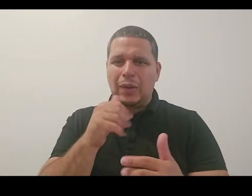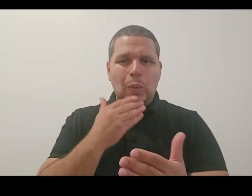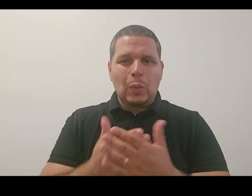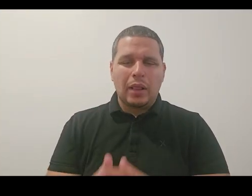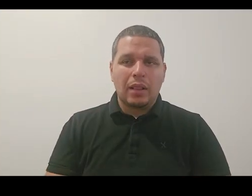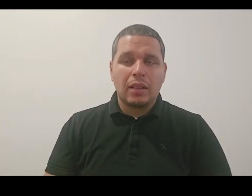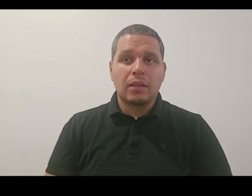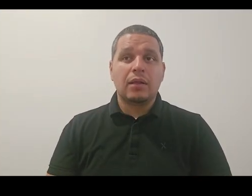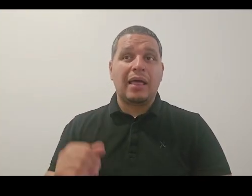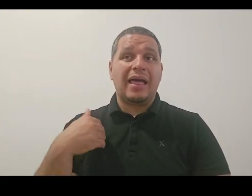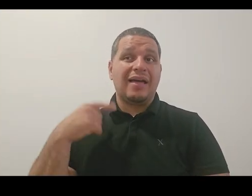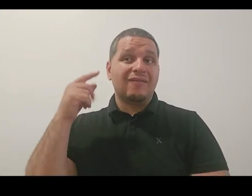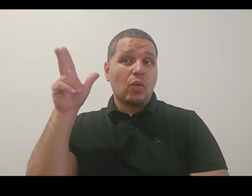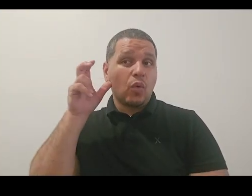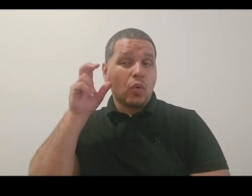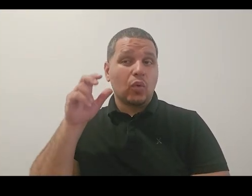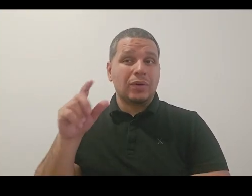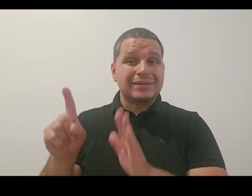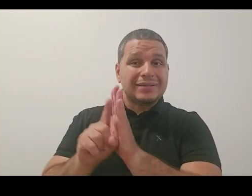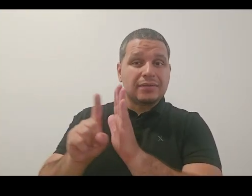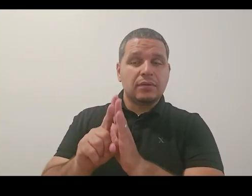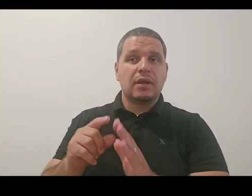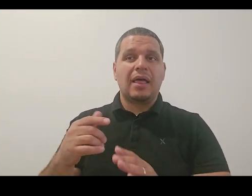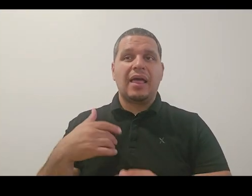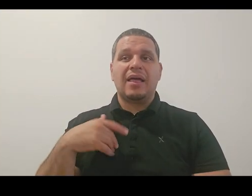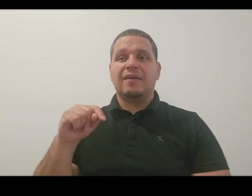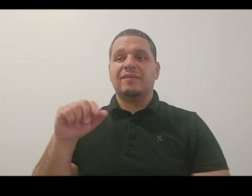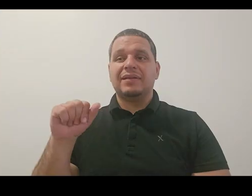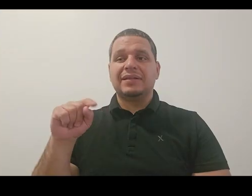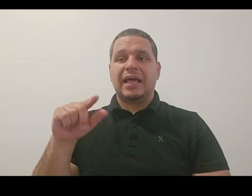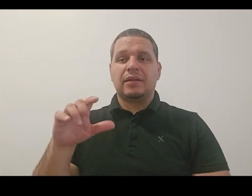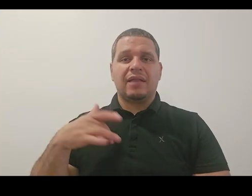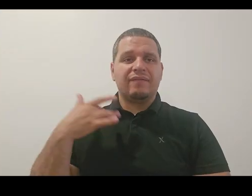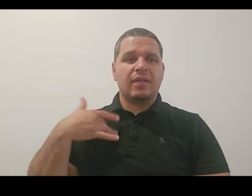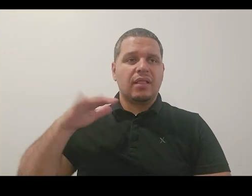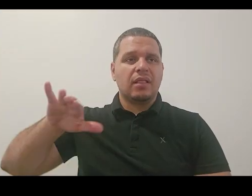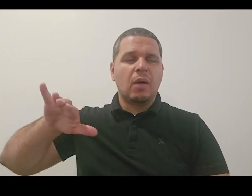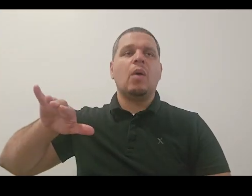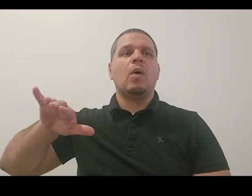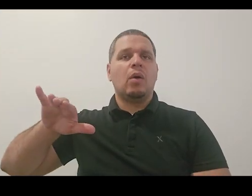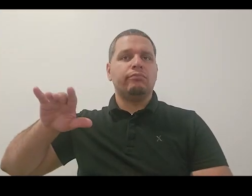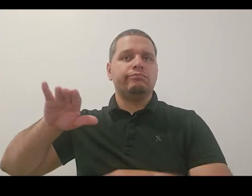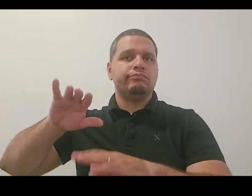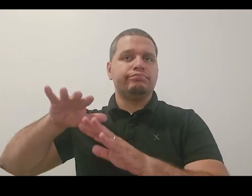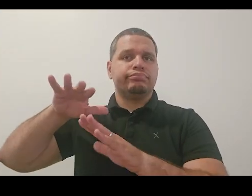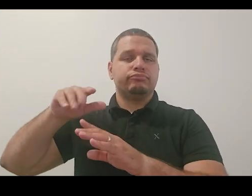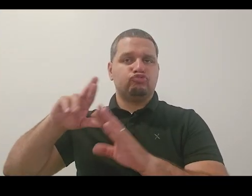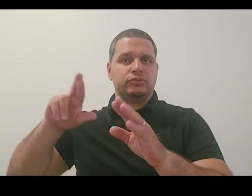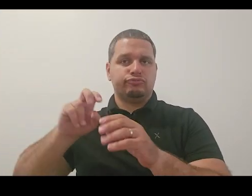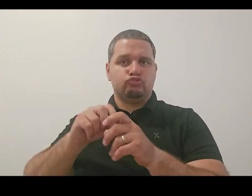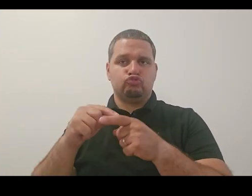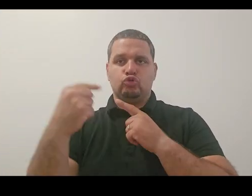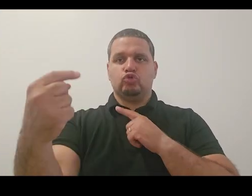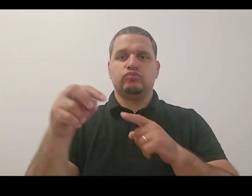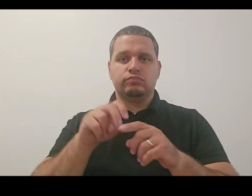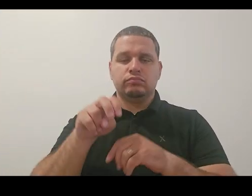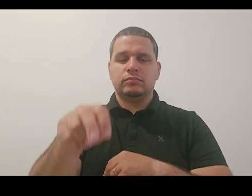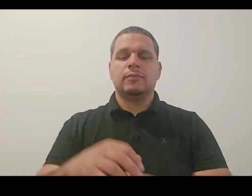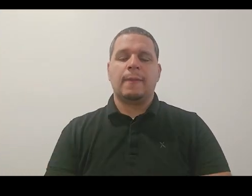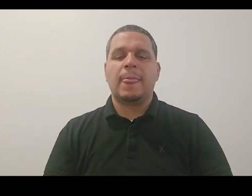so having audible pedestrian signals, having those tactile domes on the sidewalks